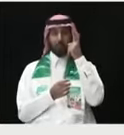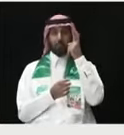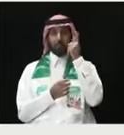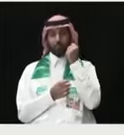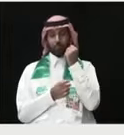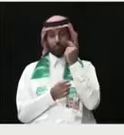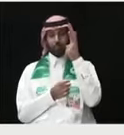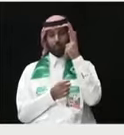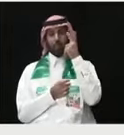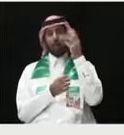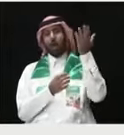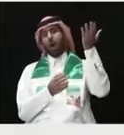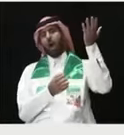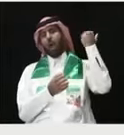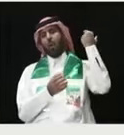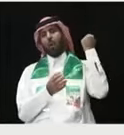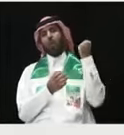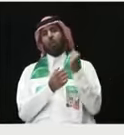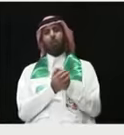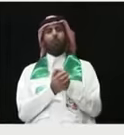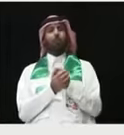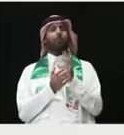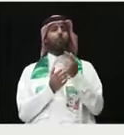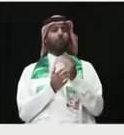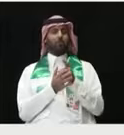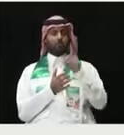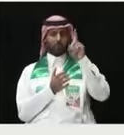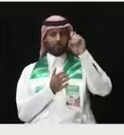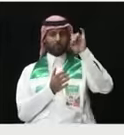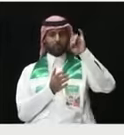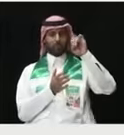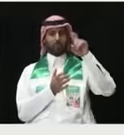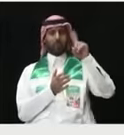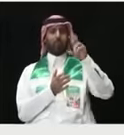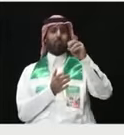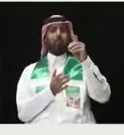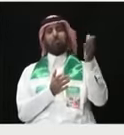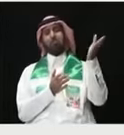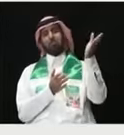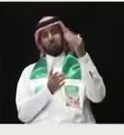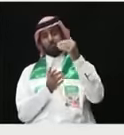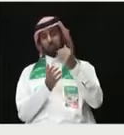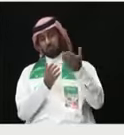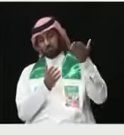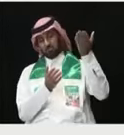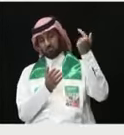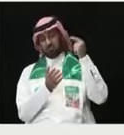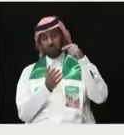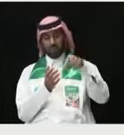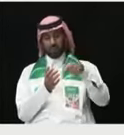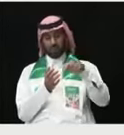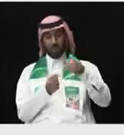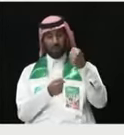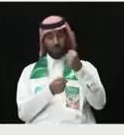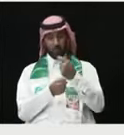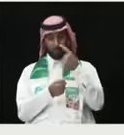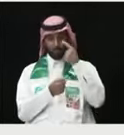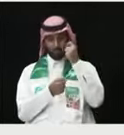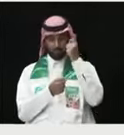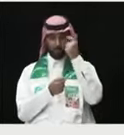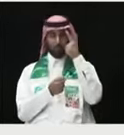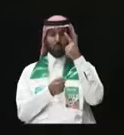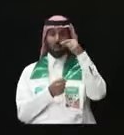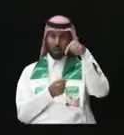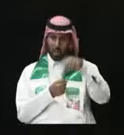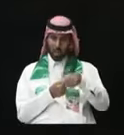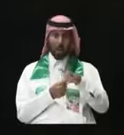Woke, past. So we will use did, and the present of woke is wake. So I did wake